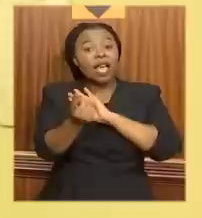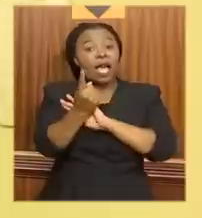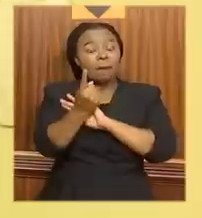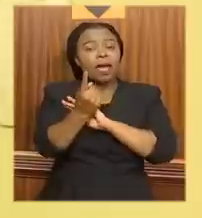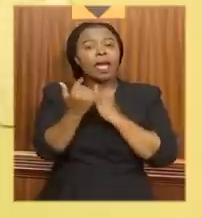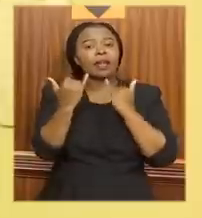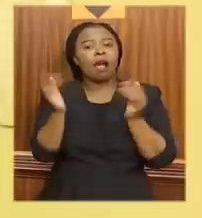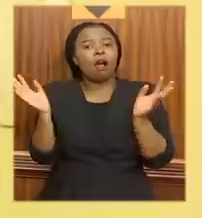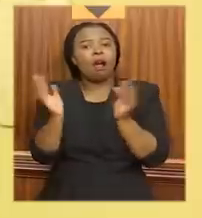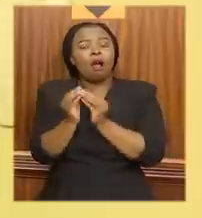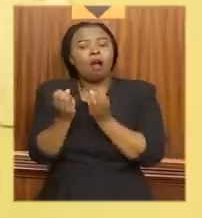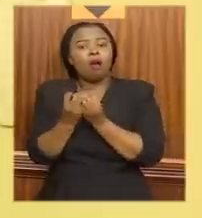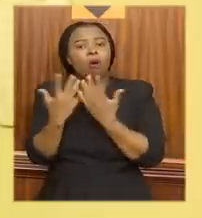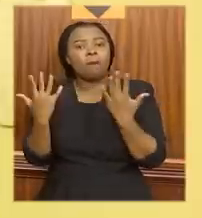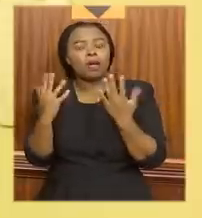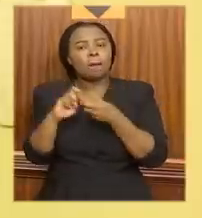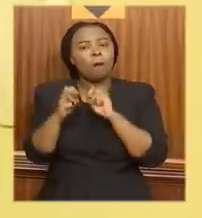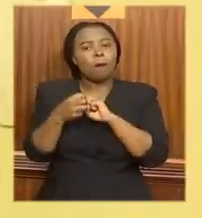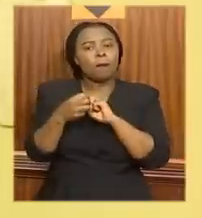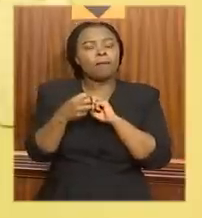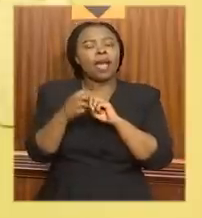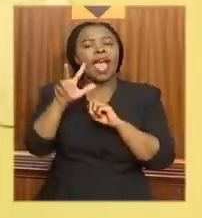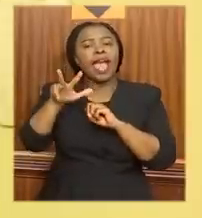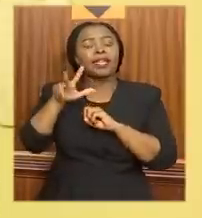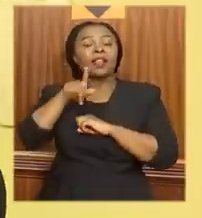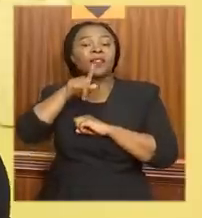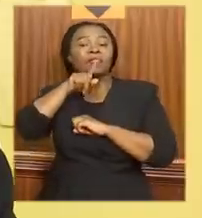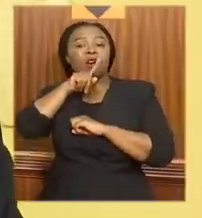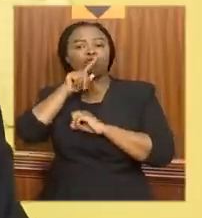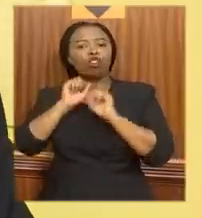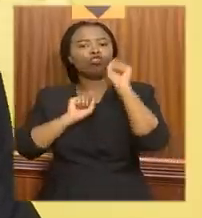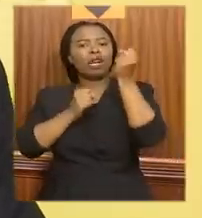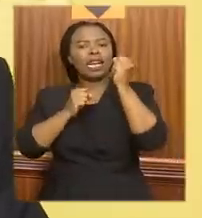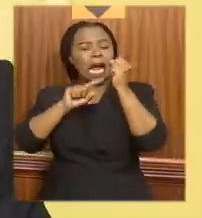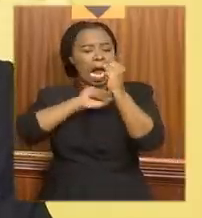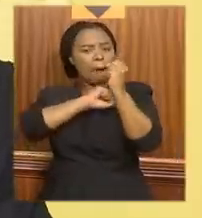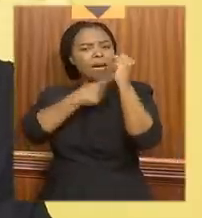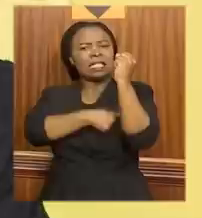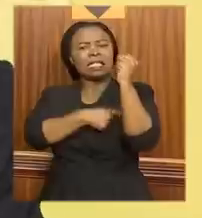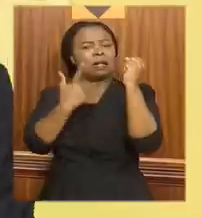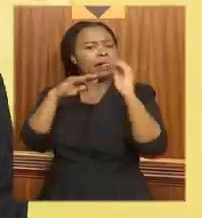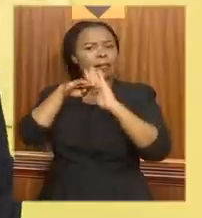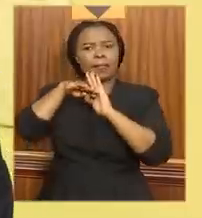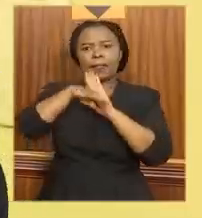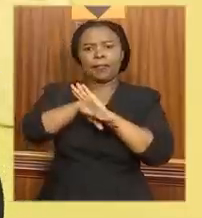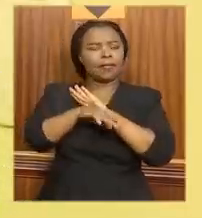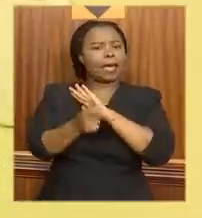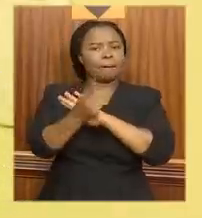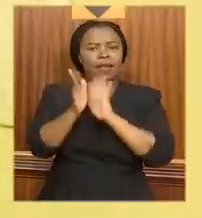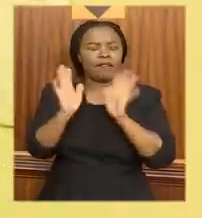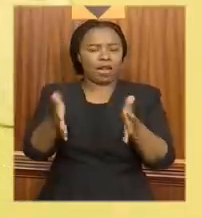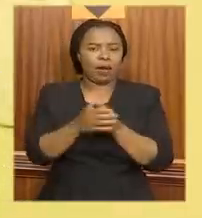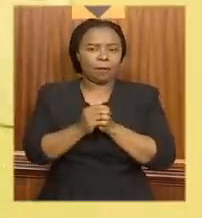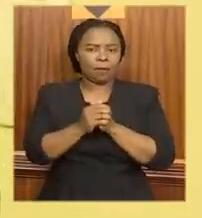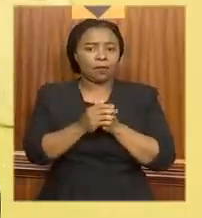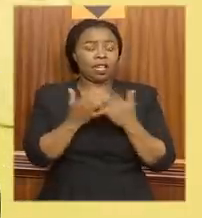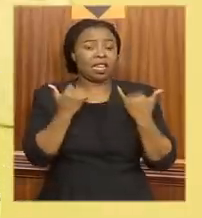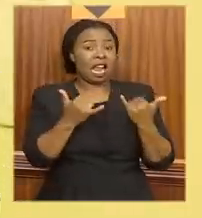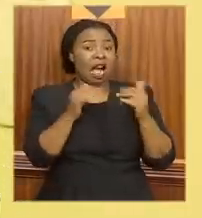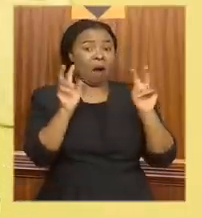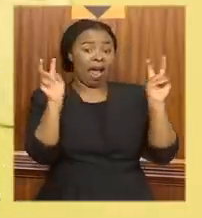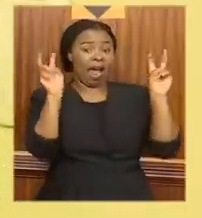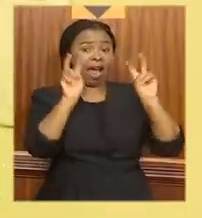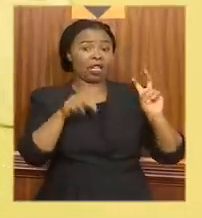about 18,000 of generation capacity being lost. And this forced Eskom to